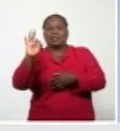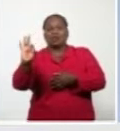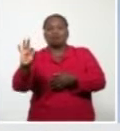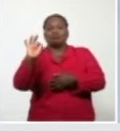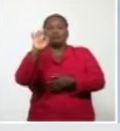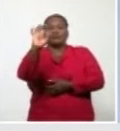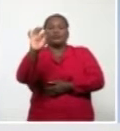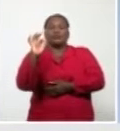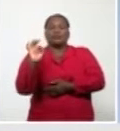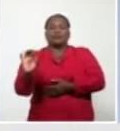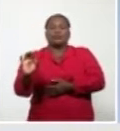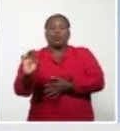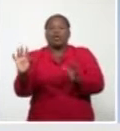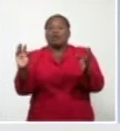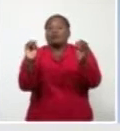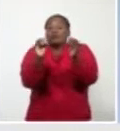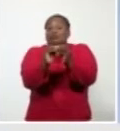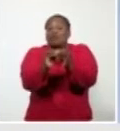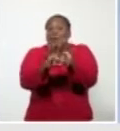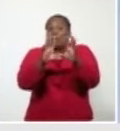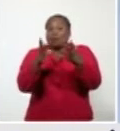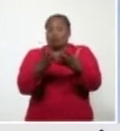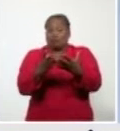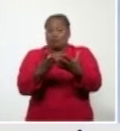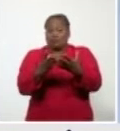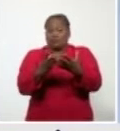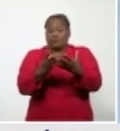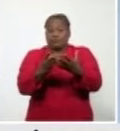44.78% of the world total.